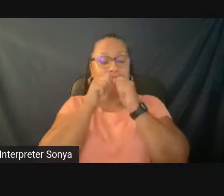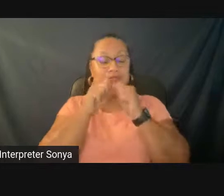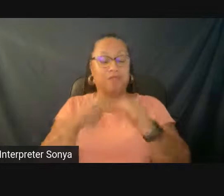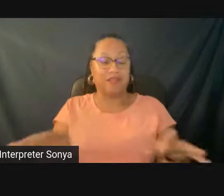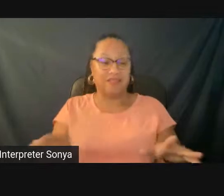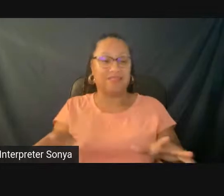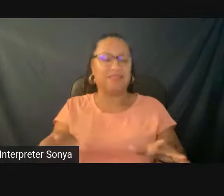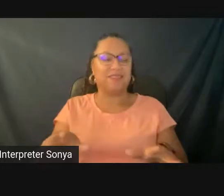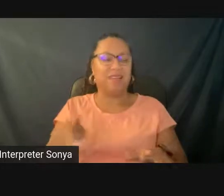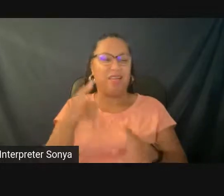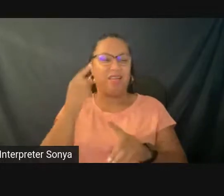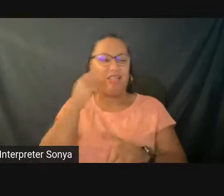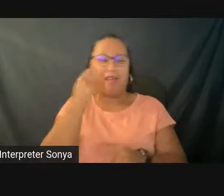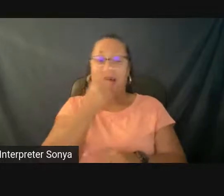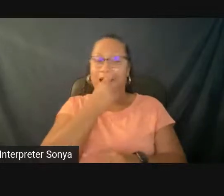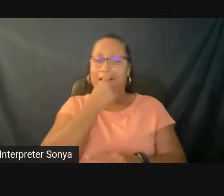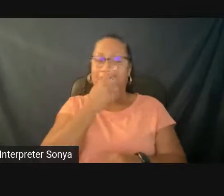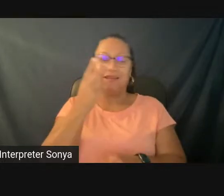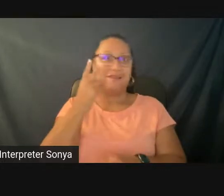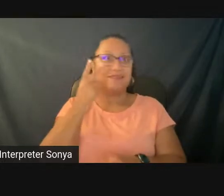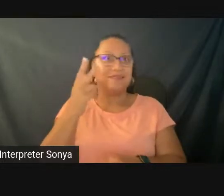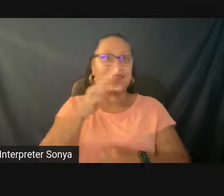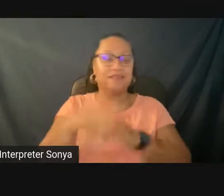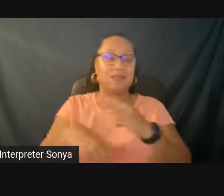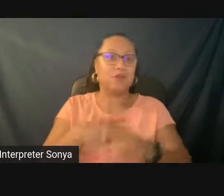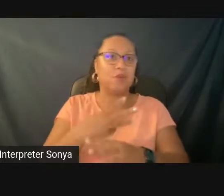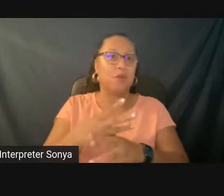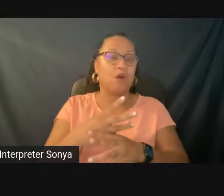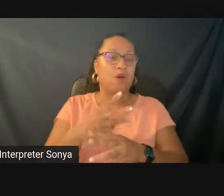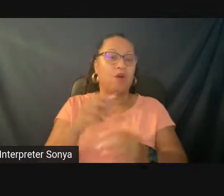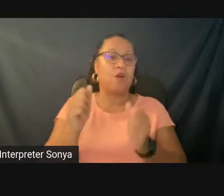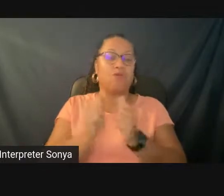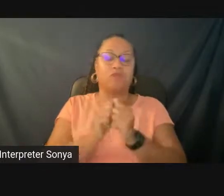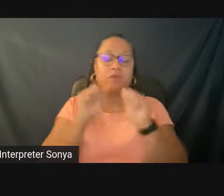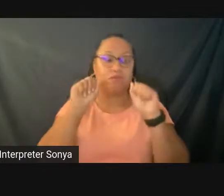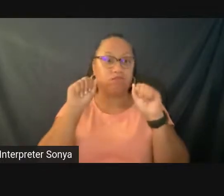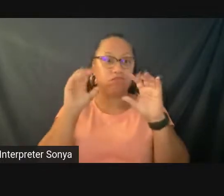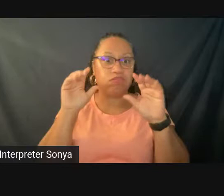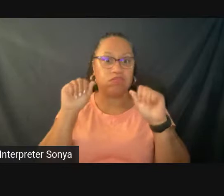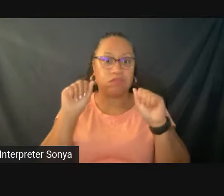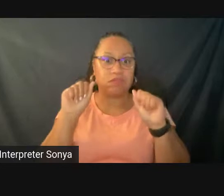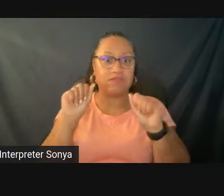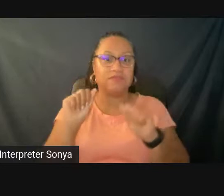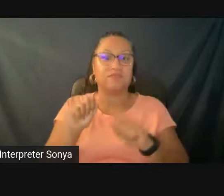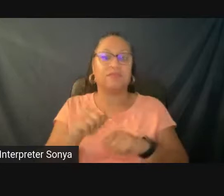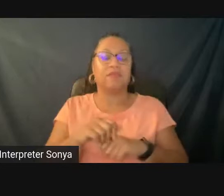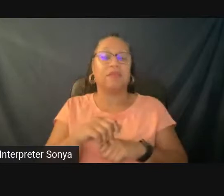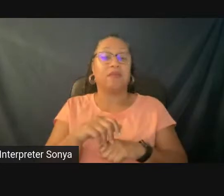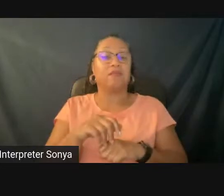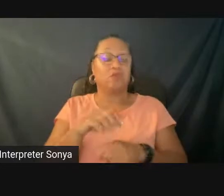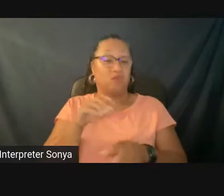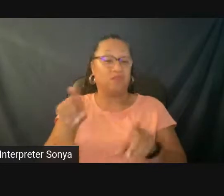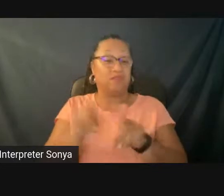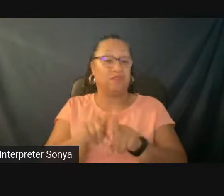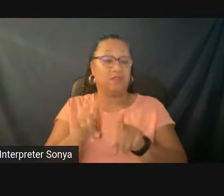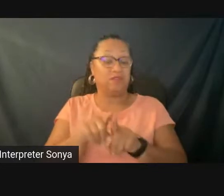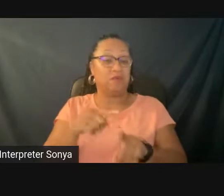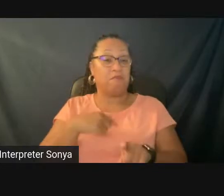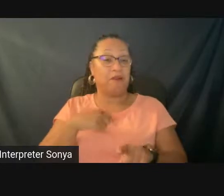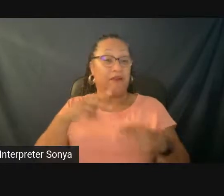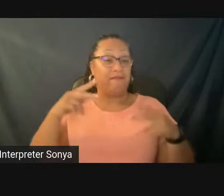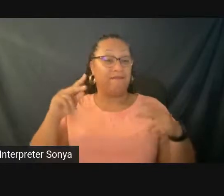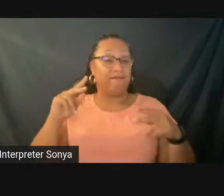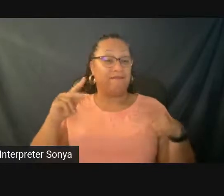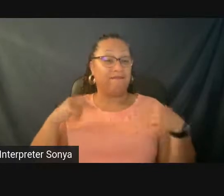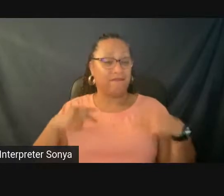with wonder and awe. In addition to my physical eyes that see the beauty of this